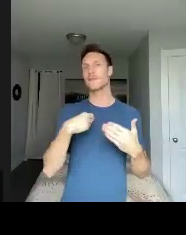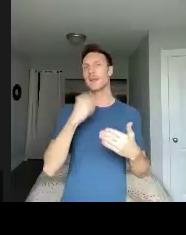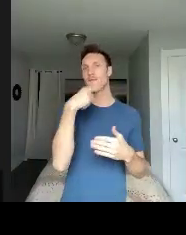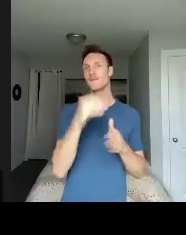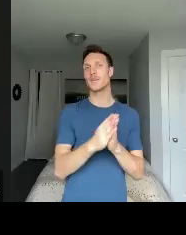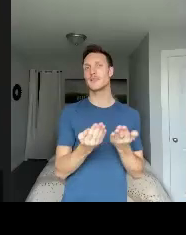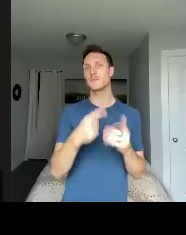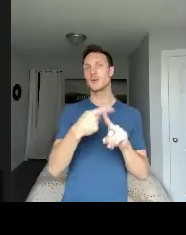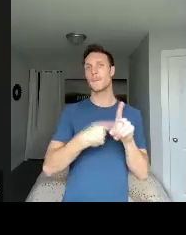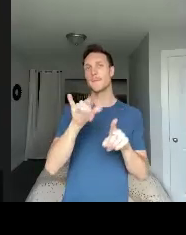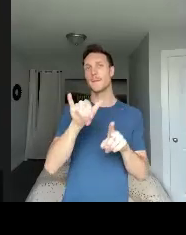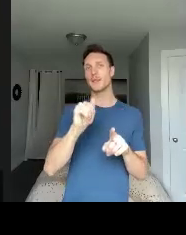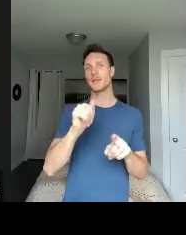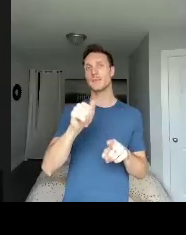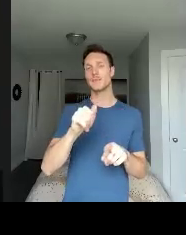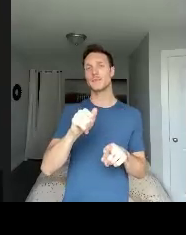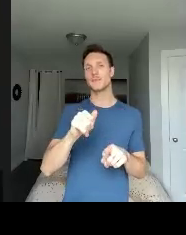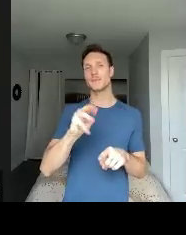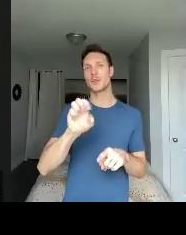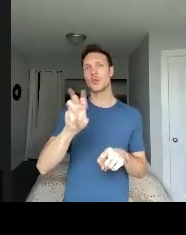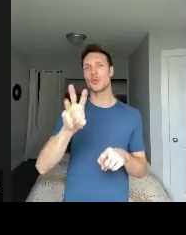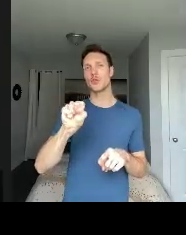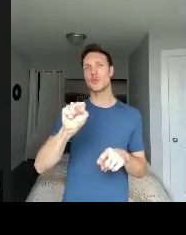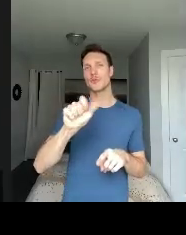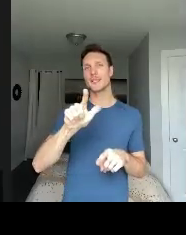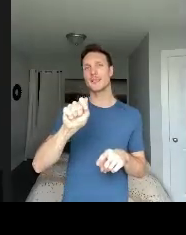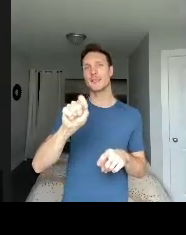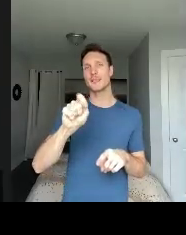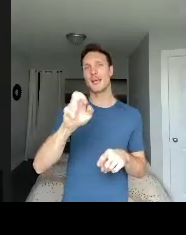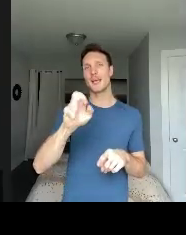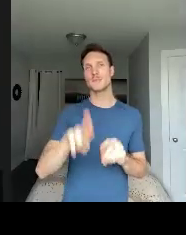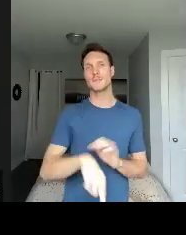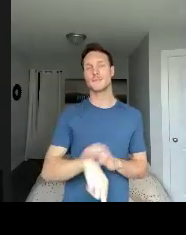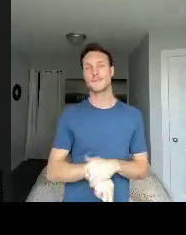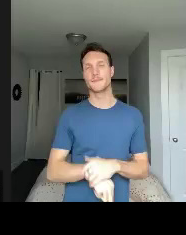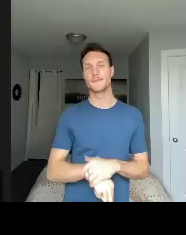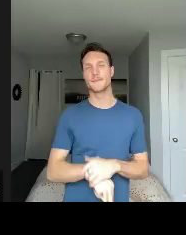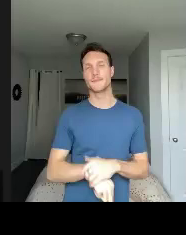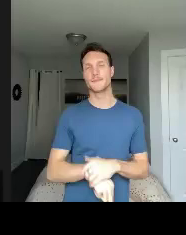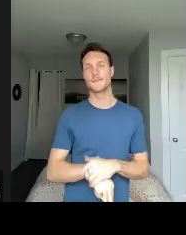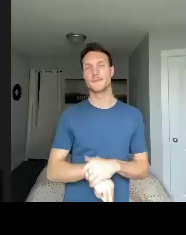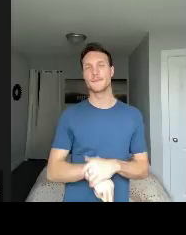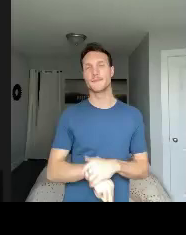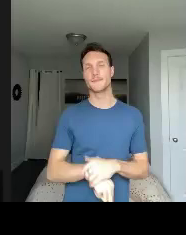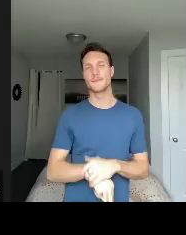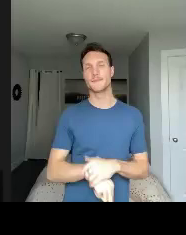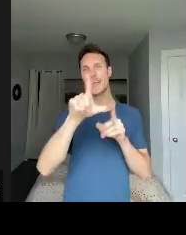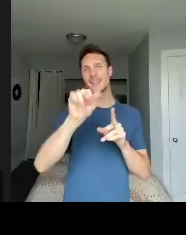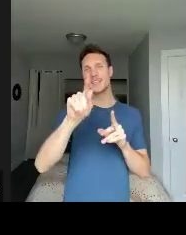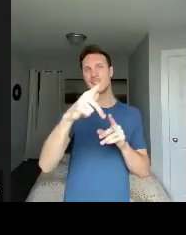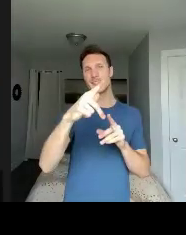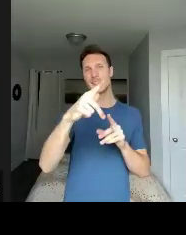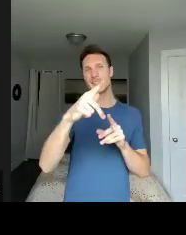happy to drop that link in the chat for you guys so you can have some more information on that.